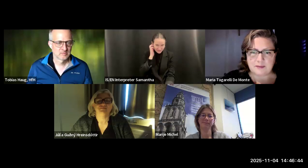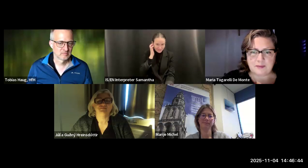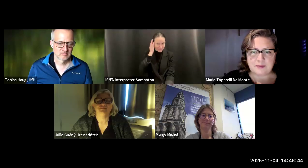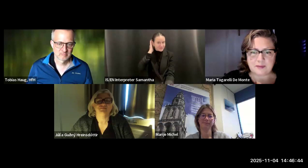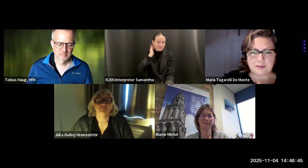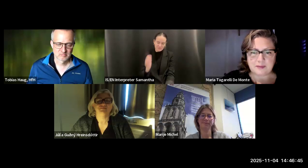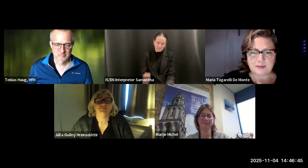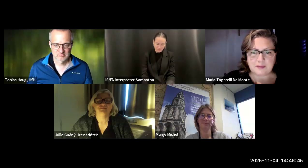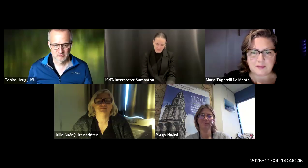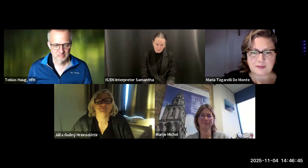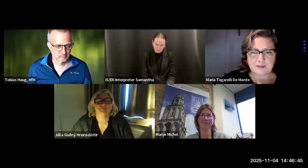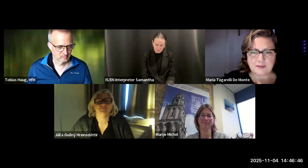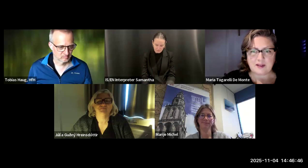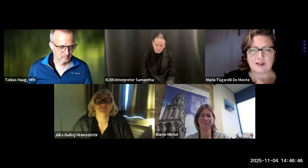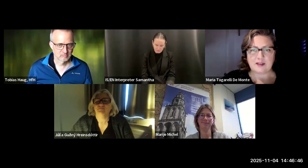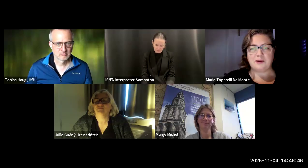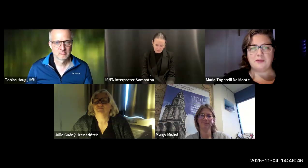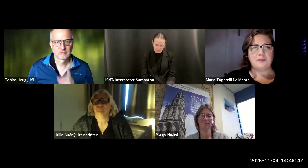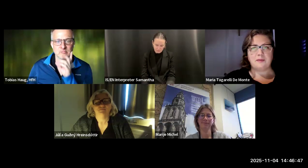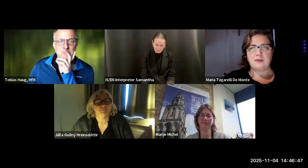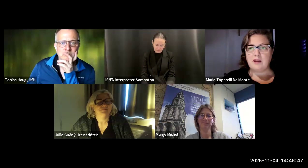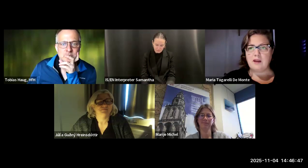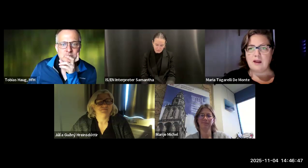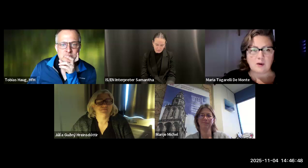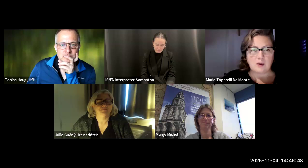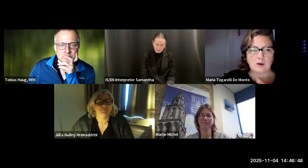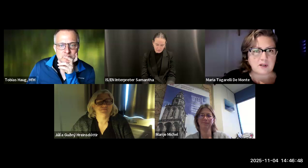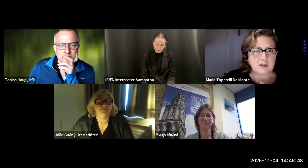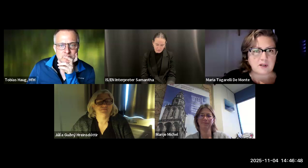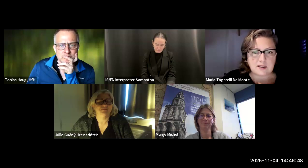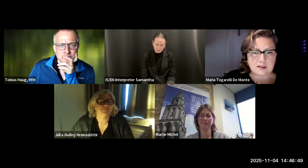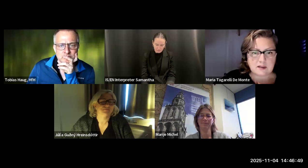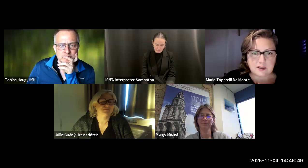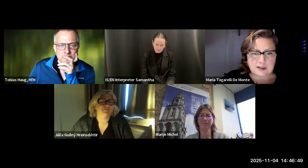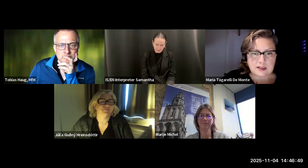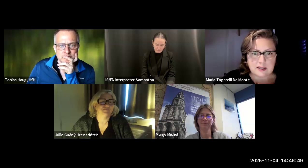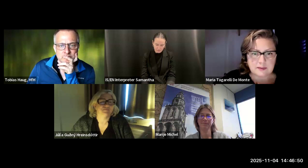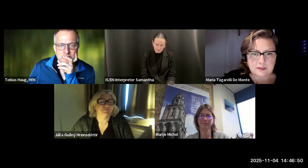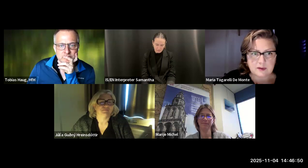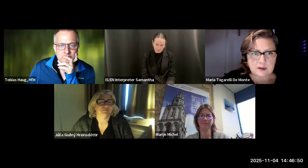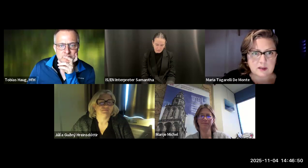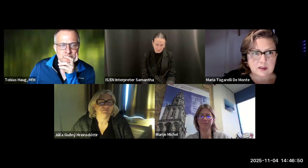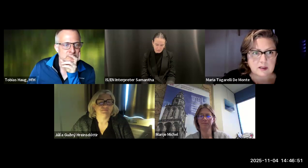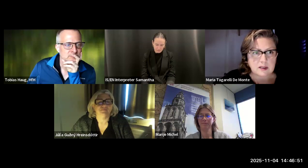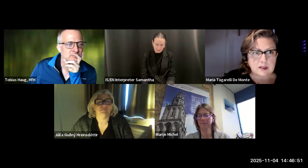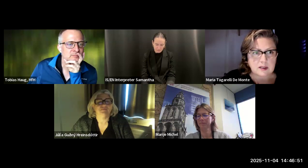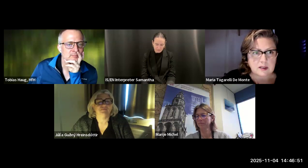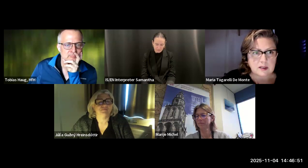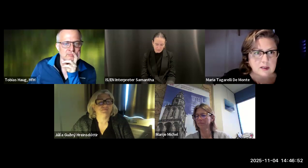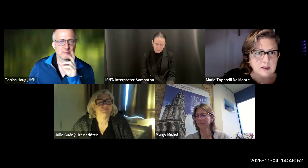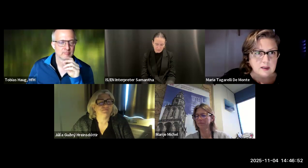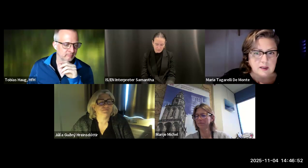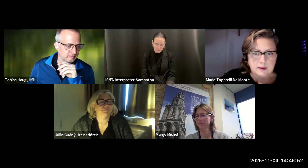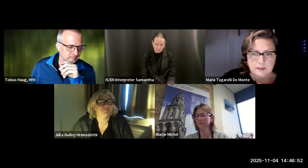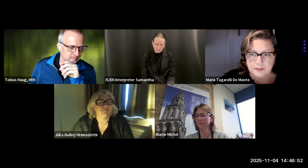All right. There we go. I hope you can all see it correctly.